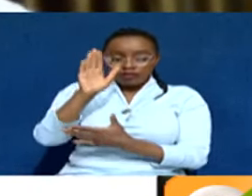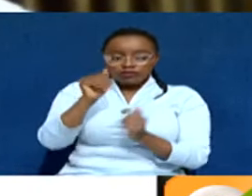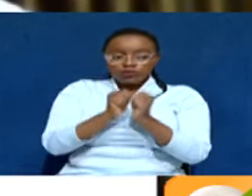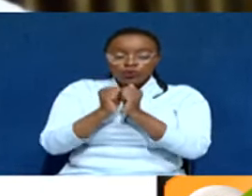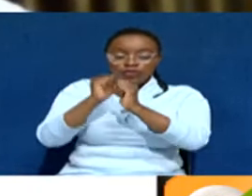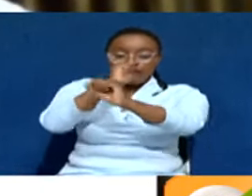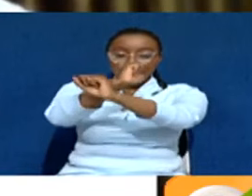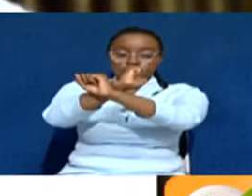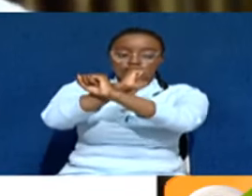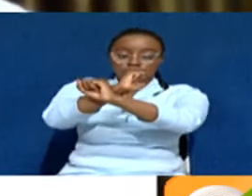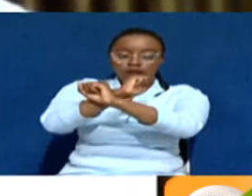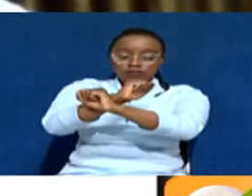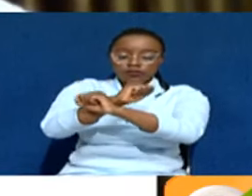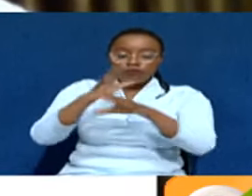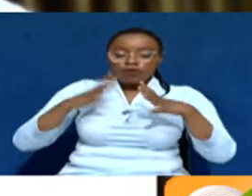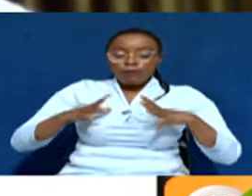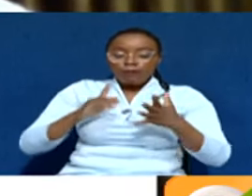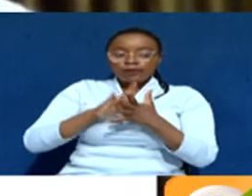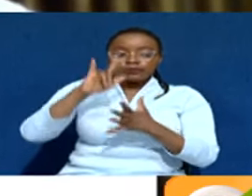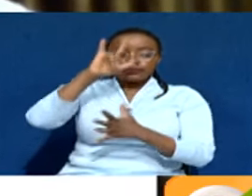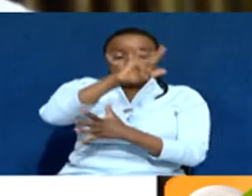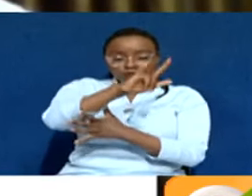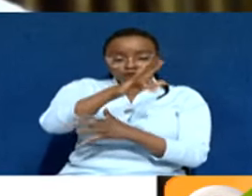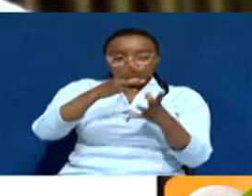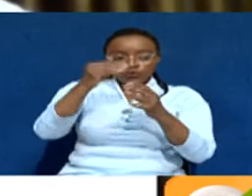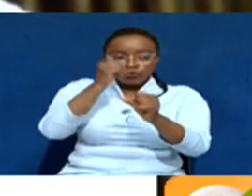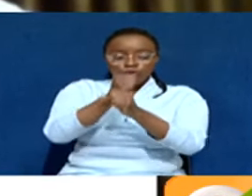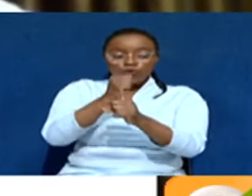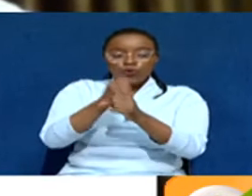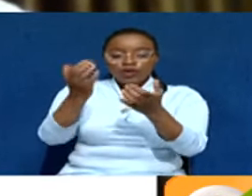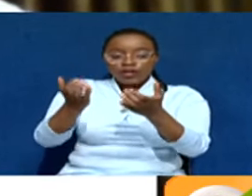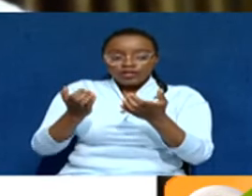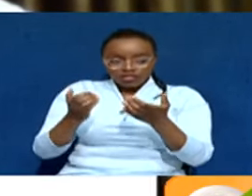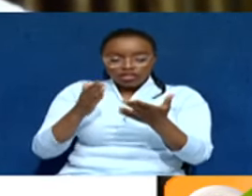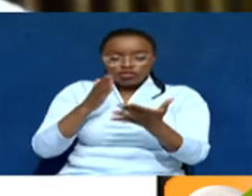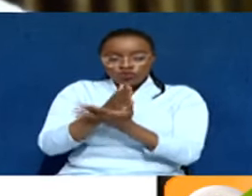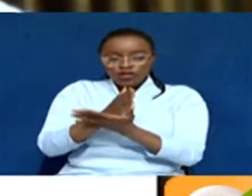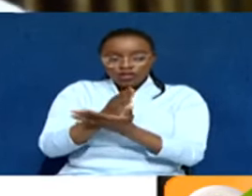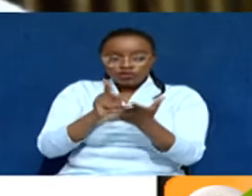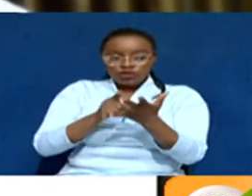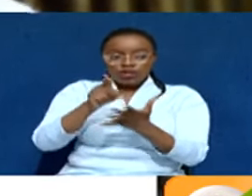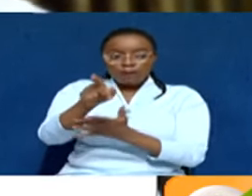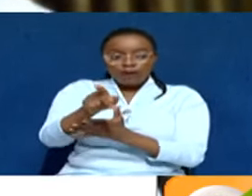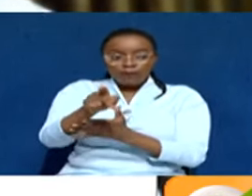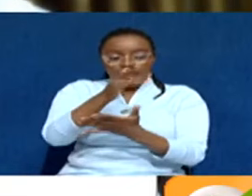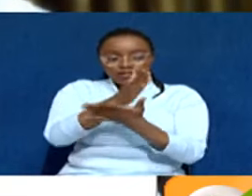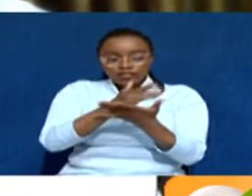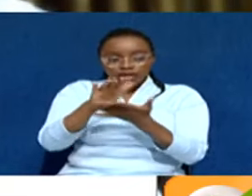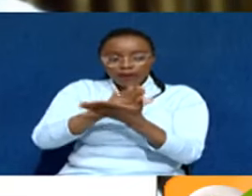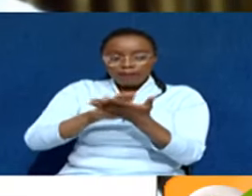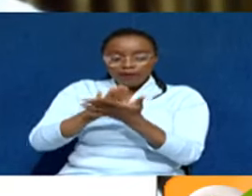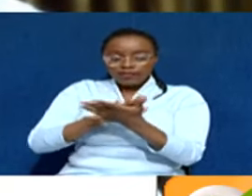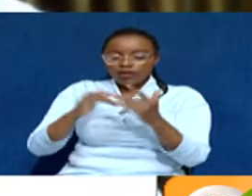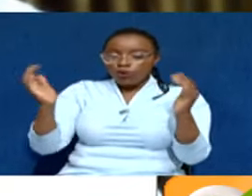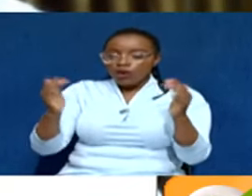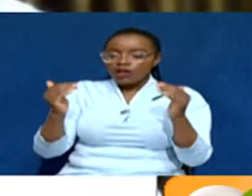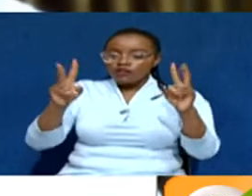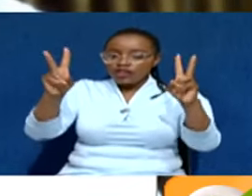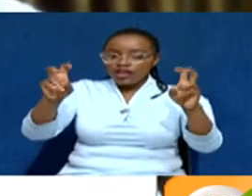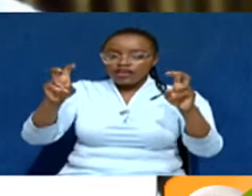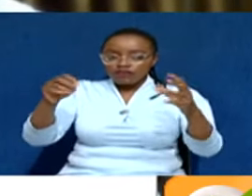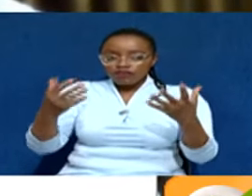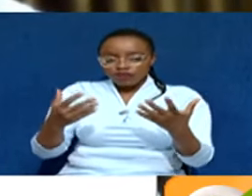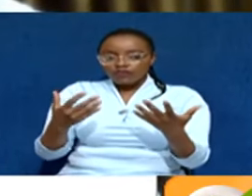on protection of our migrant workers. We need assurance on payment, some basic welfare issues